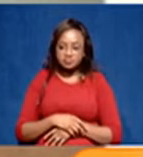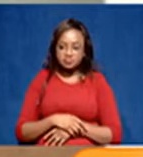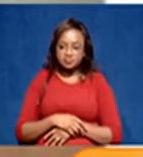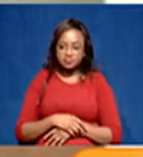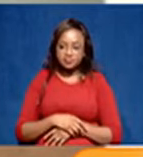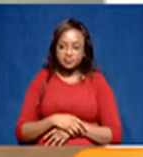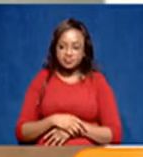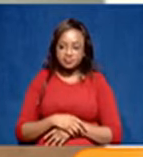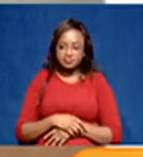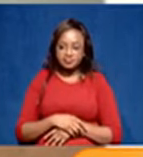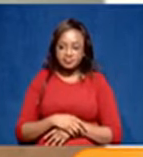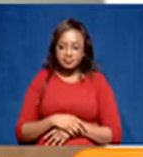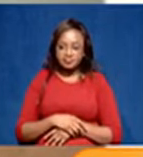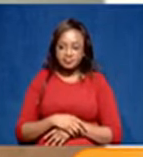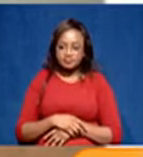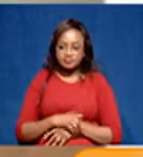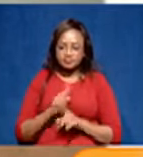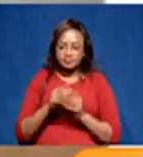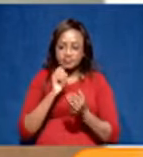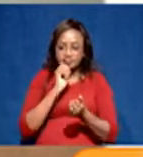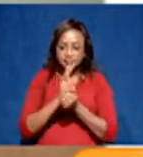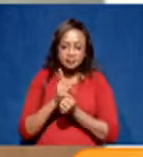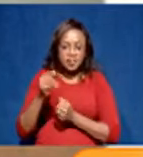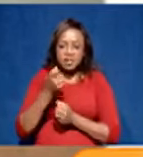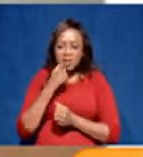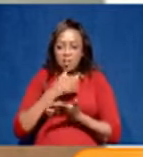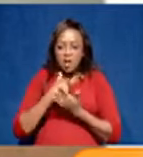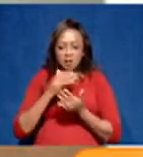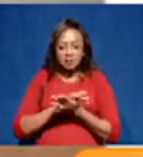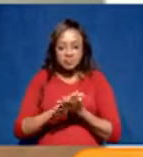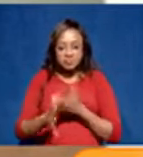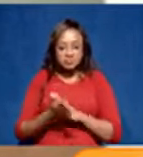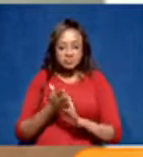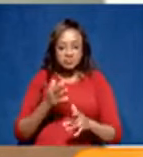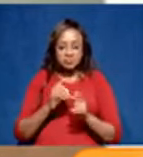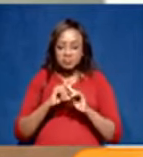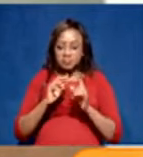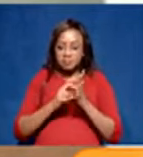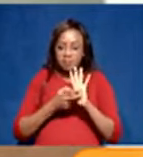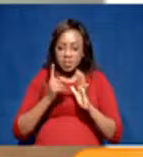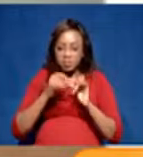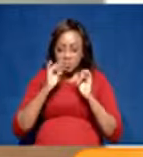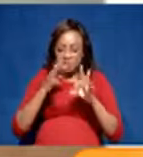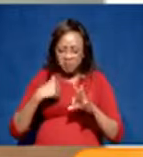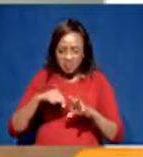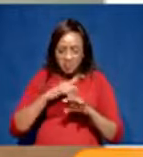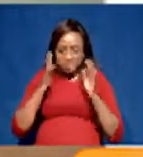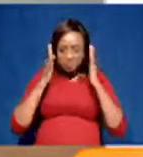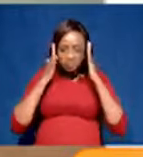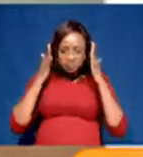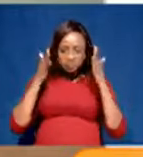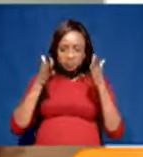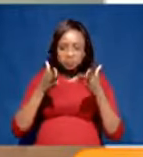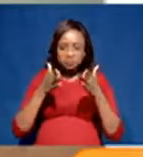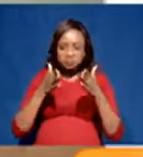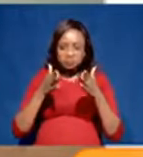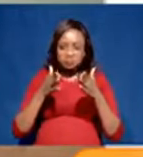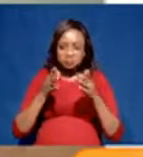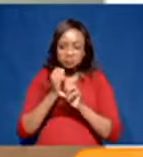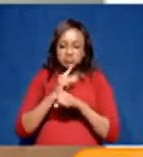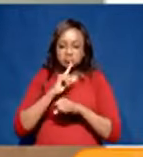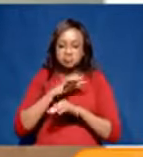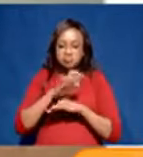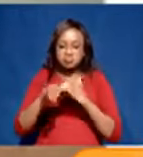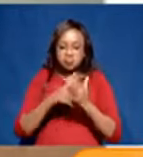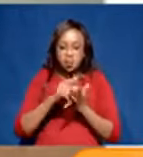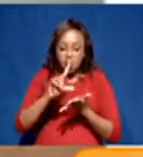300,000 shillings. But as of December, they were out of stock. So if we just focus and ensure that all the dispensaries that we